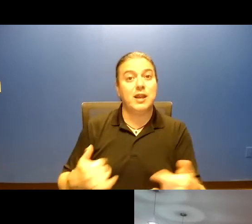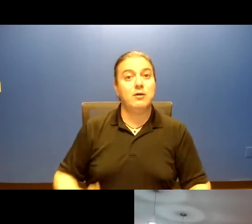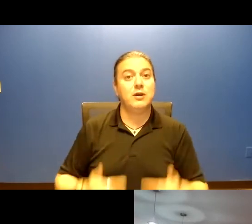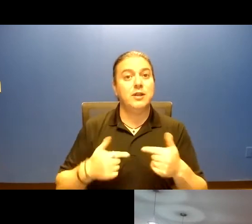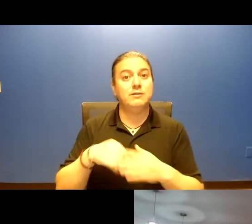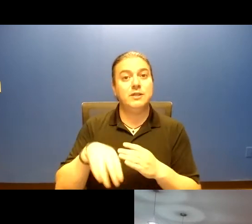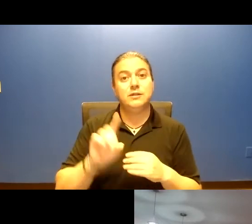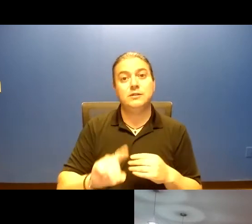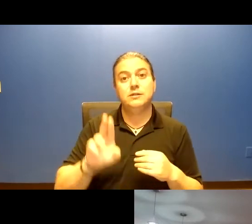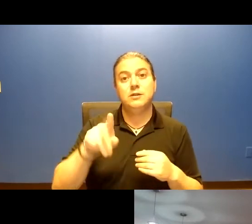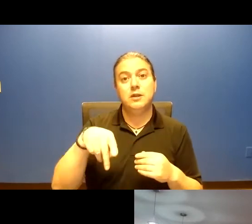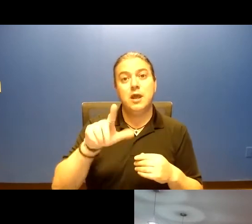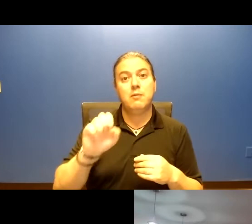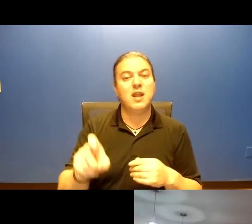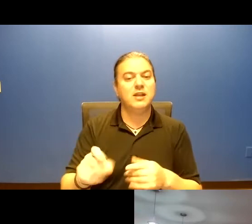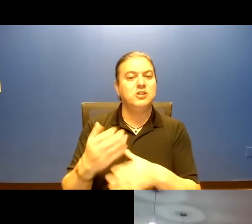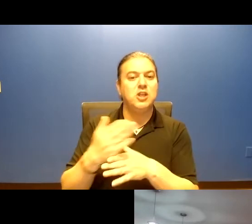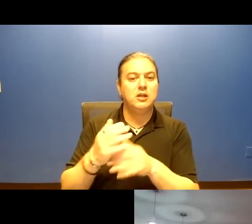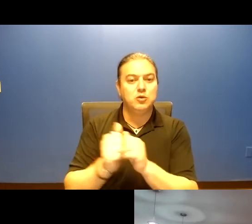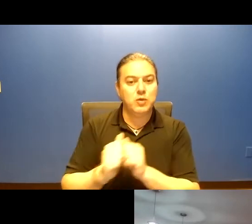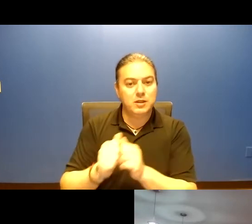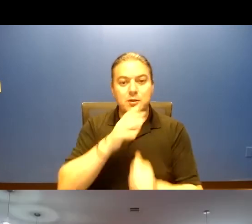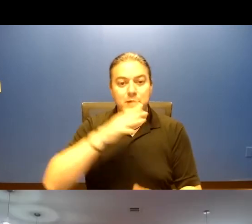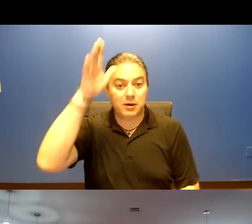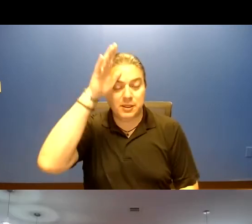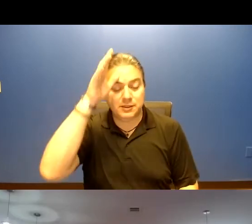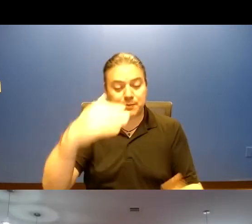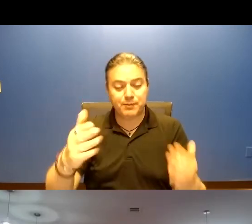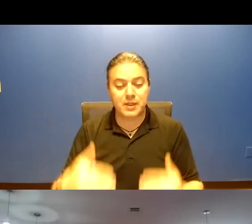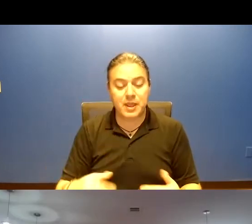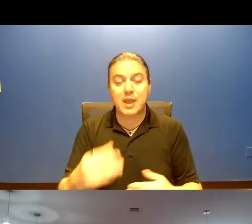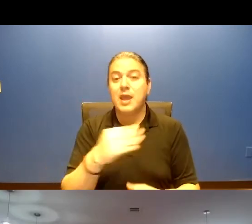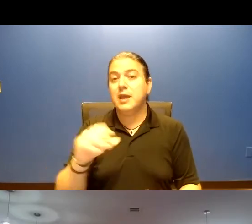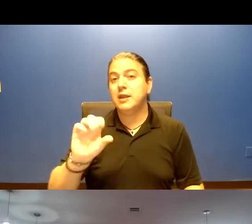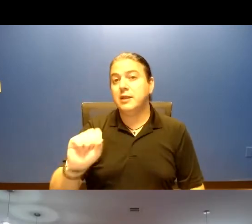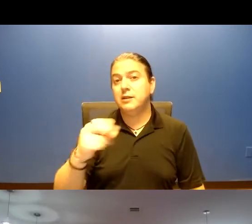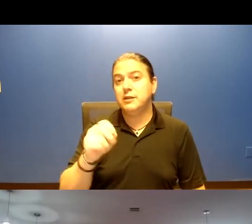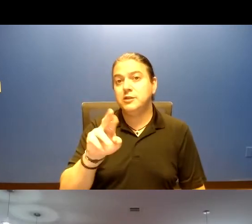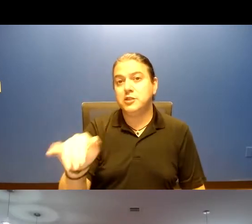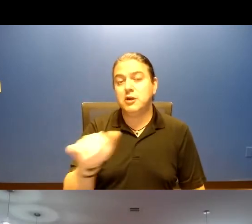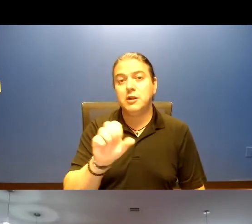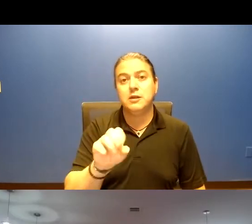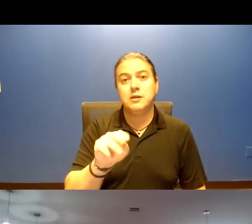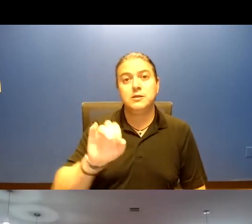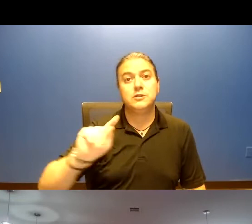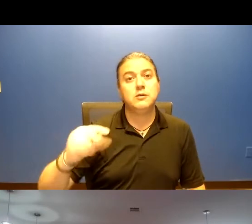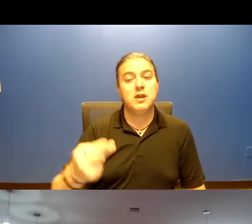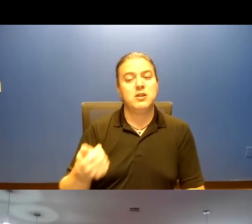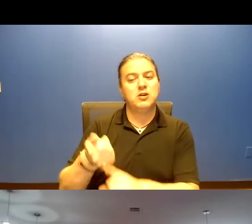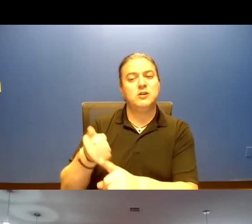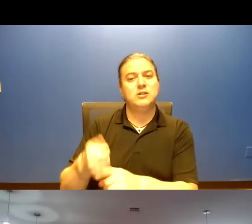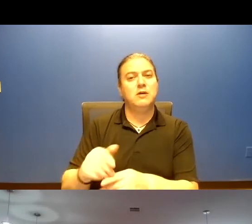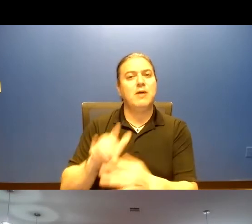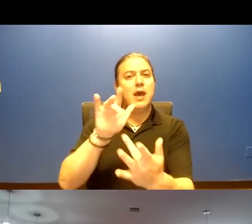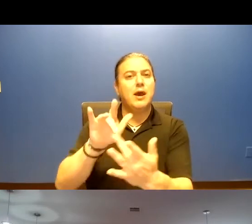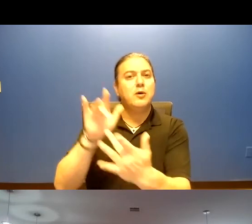her parents. And our fourth and final panelist is Sheri Smith, who is an ombudsman outreach specialist with the Alamo and